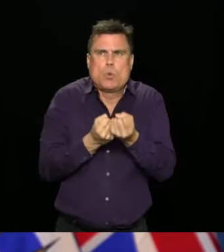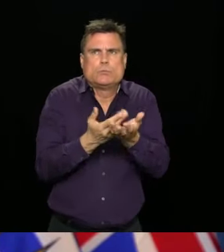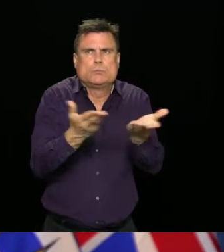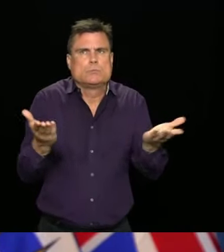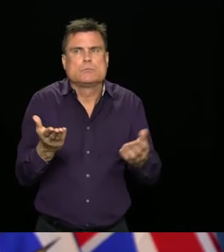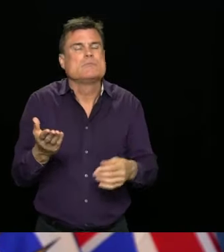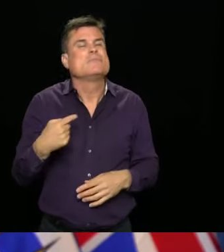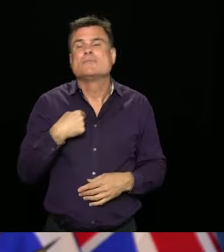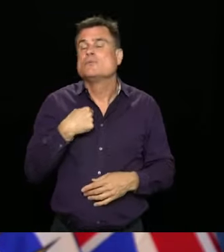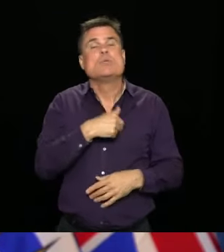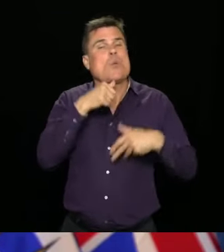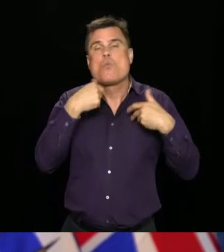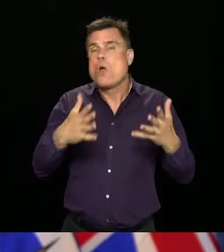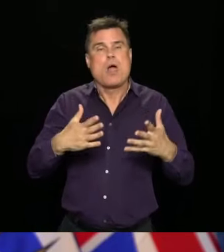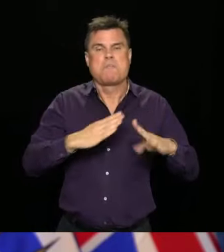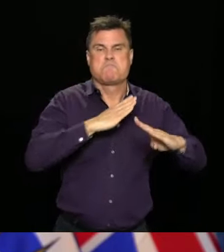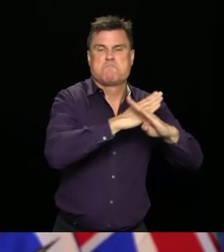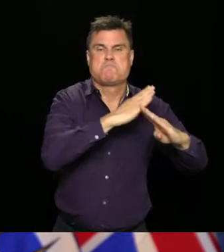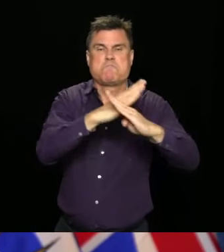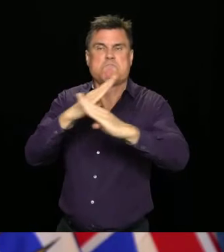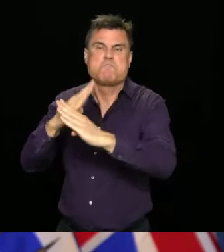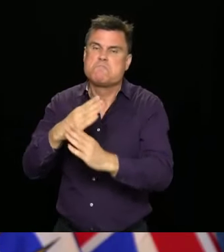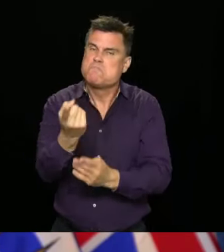to cause difficulties there.